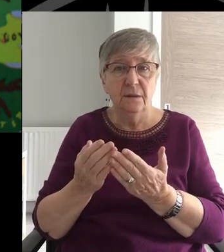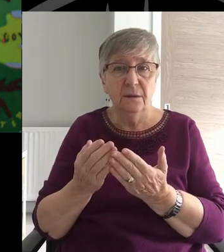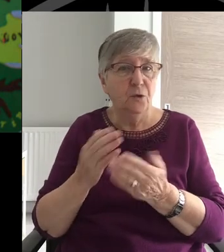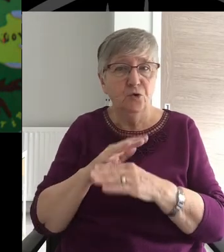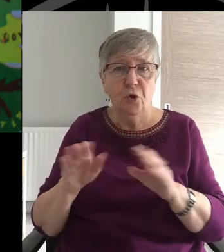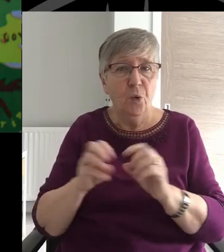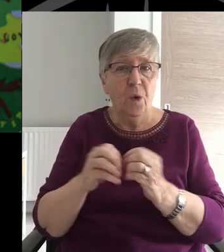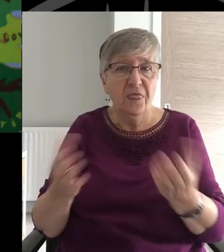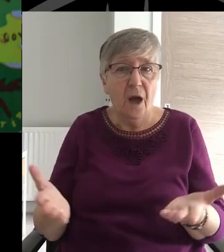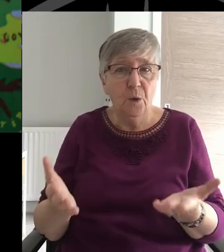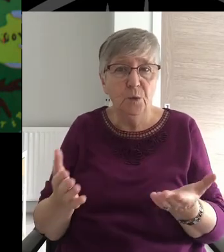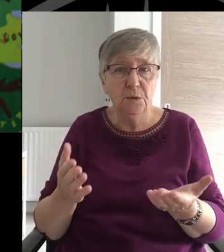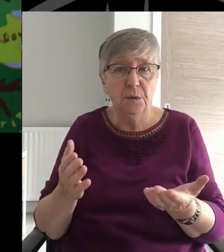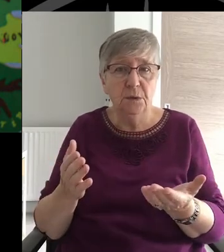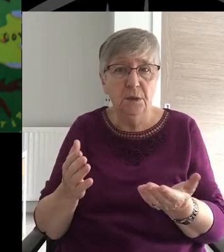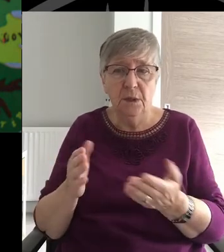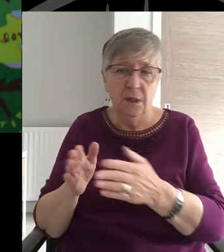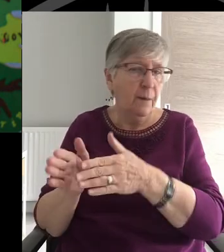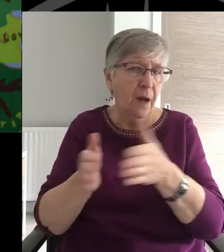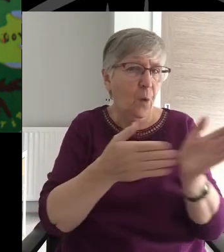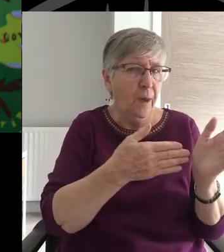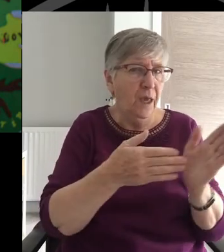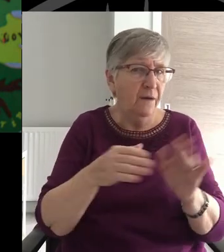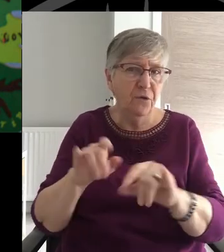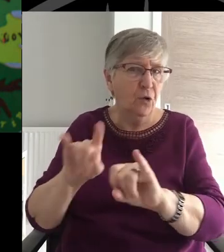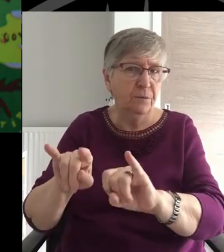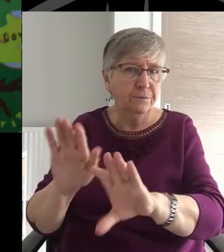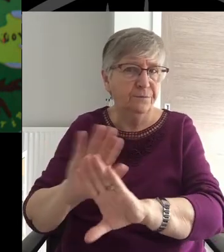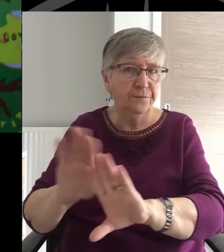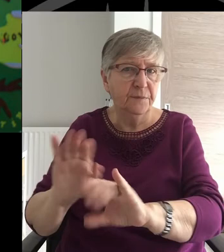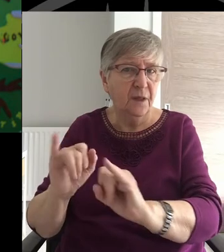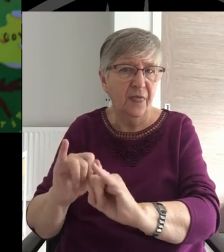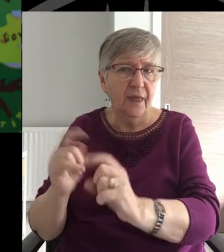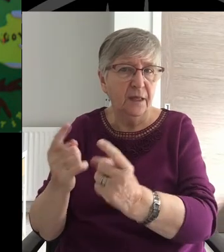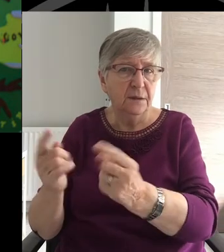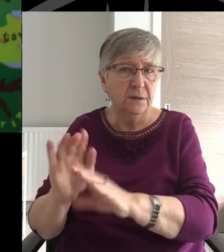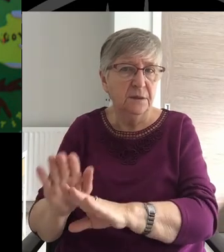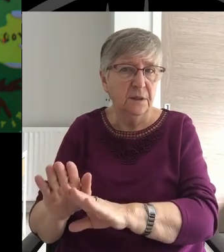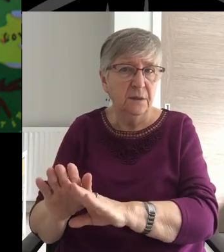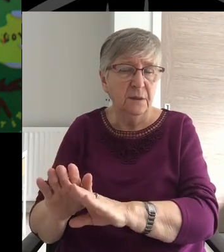Not without turning away from things that we shouldn't trust in.